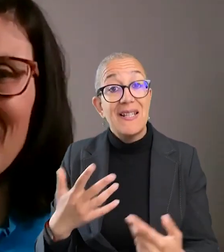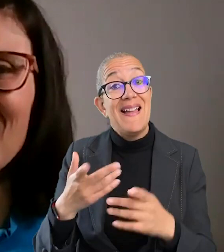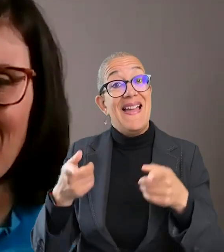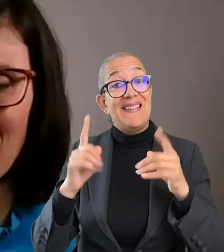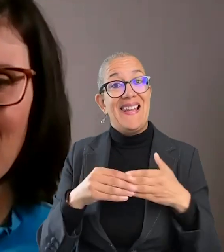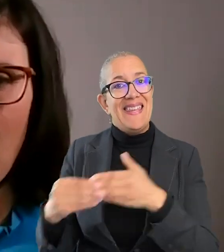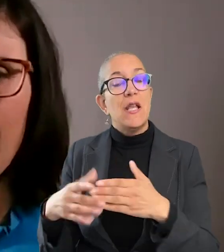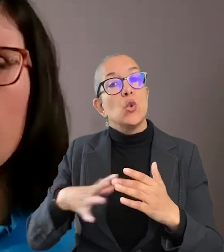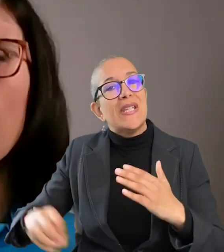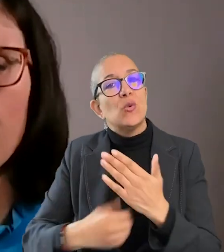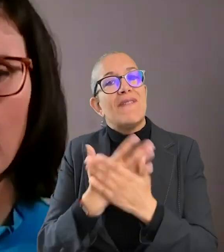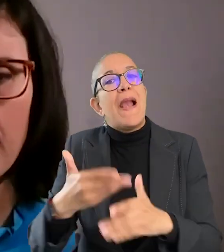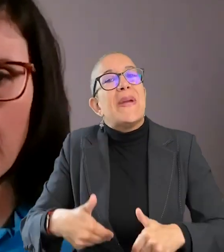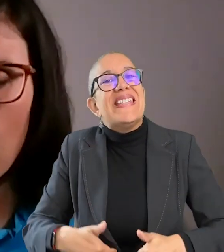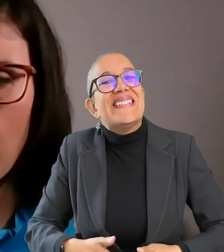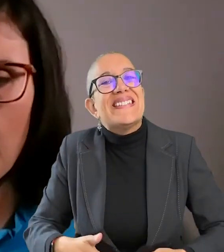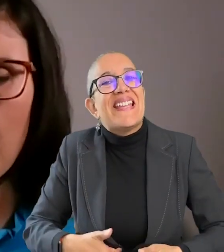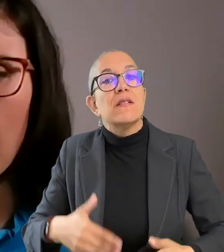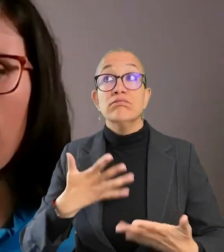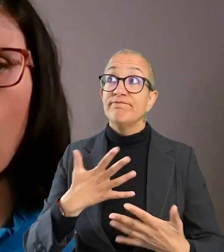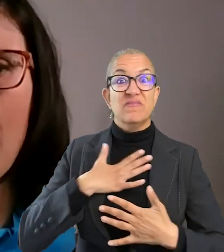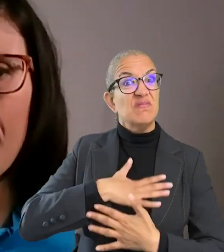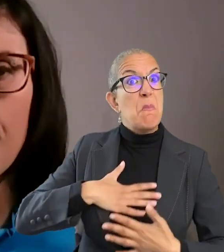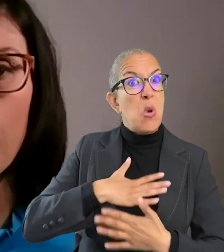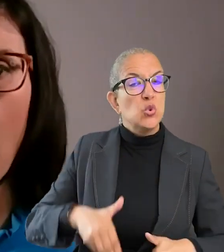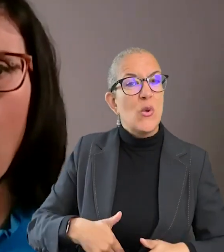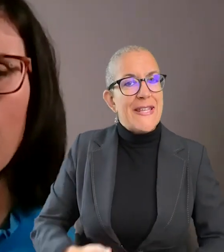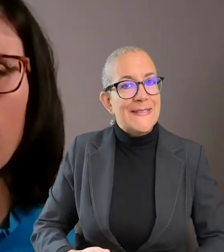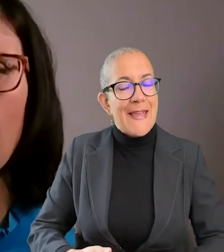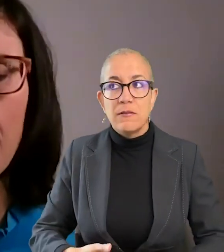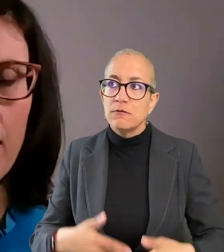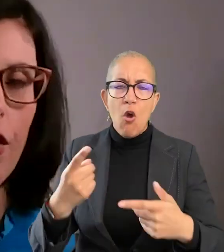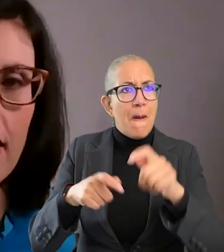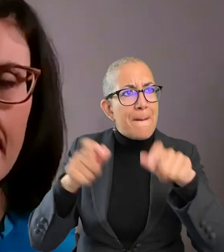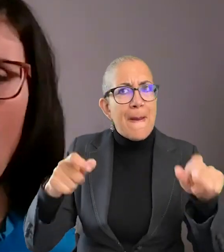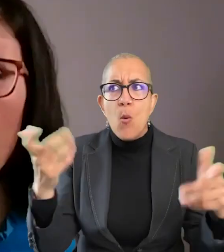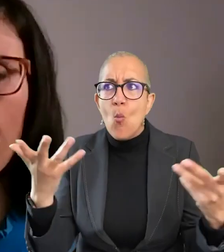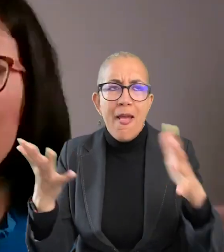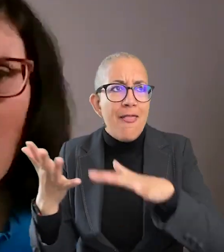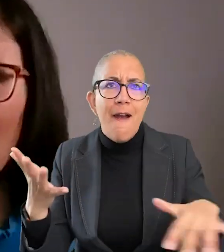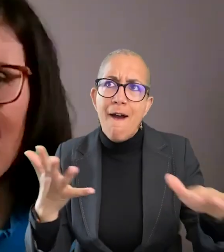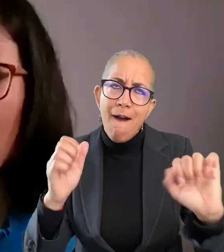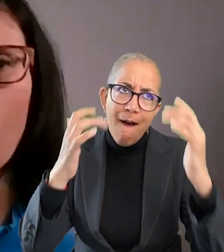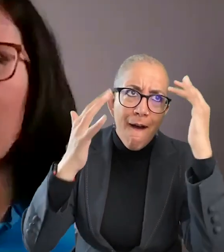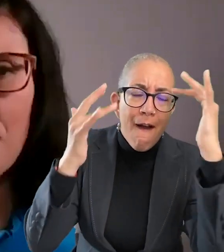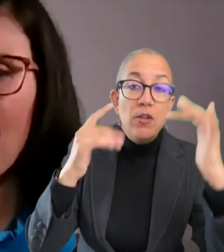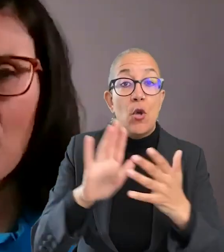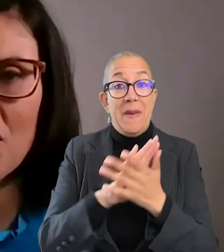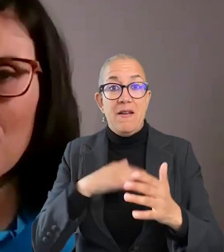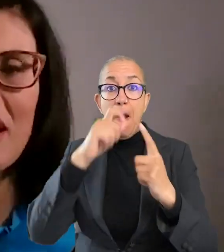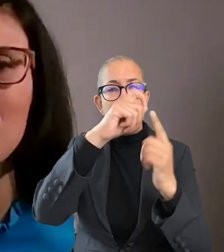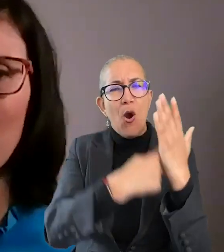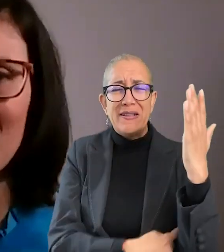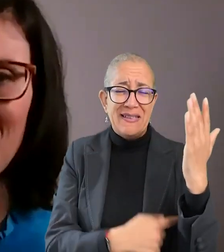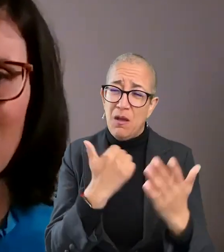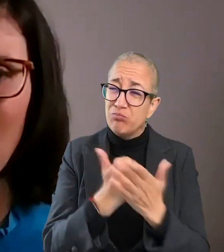an instinct, an emotional instinct almost sometimes, for where people are, so that we can translate our brilliant policies. And boy, do we have lots